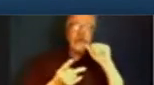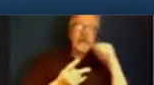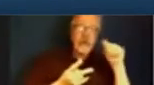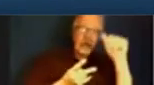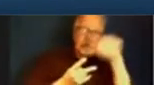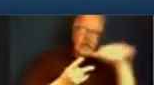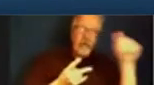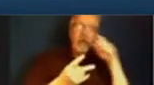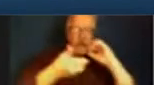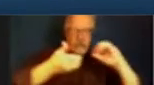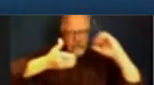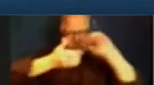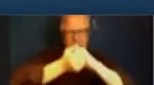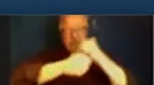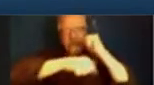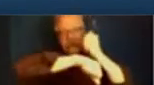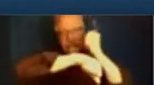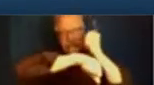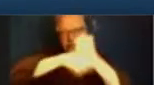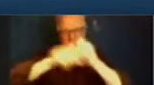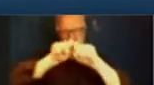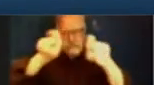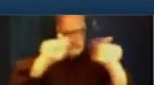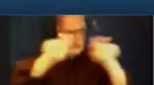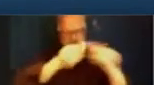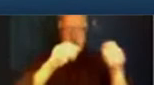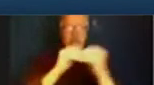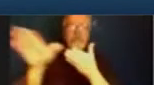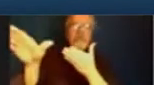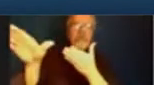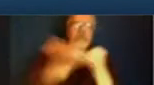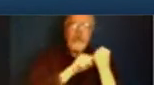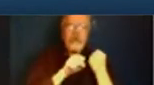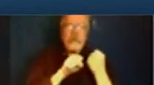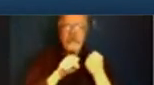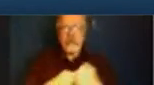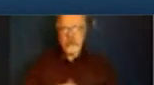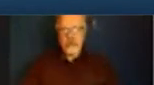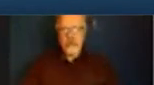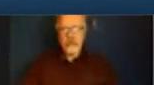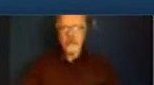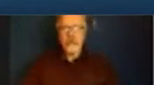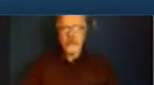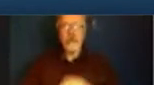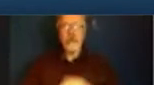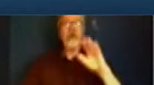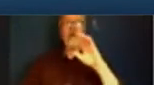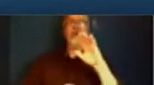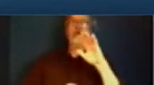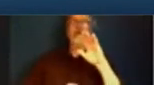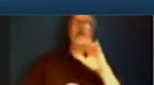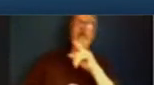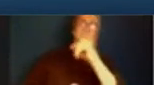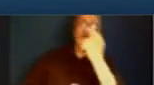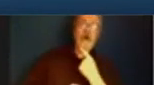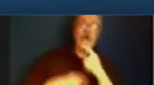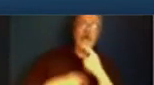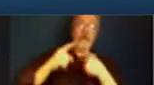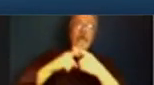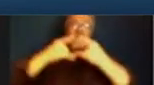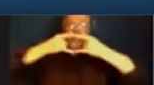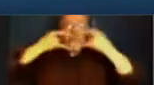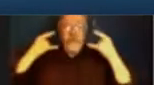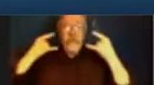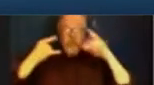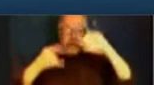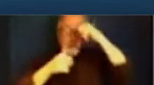governor. In your question to the masks, so like the way we allocate tests to local public